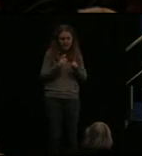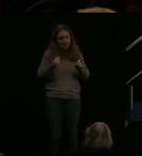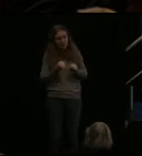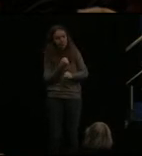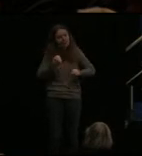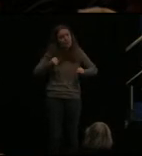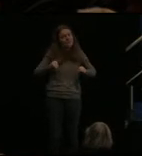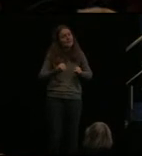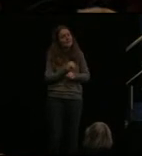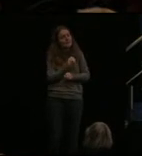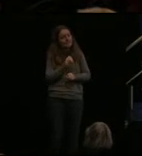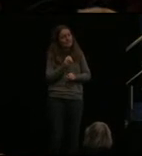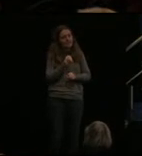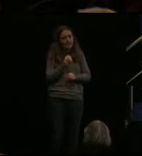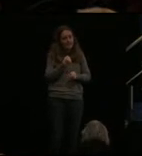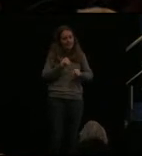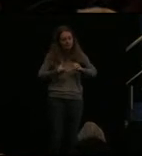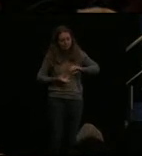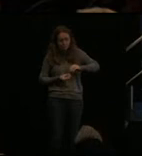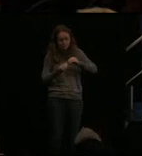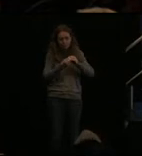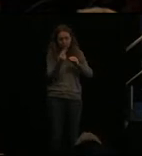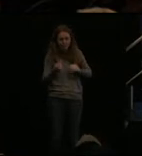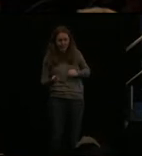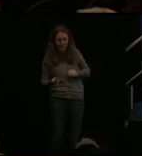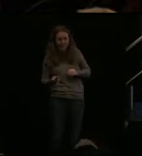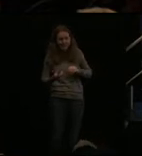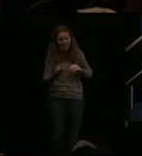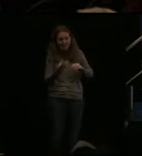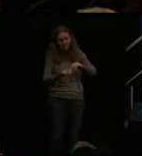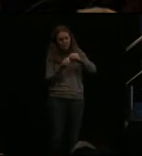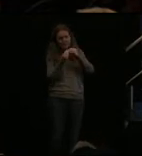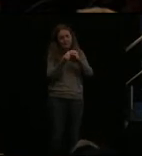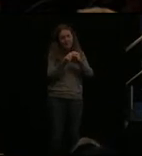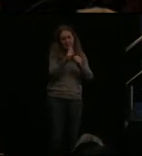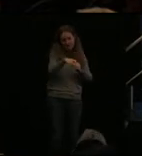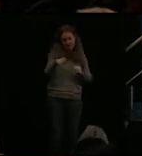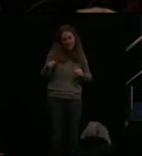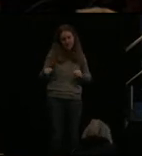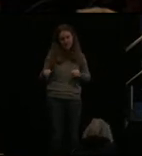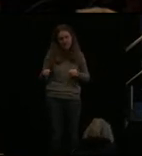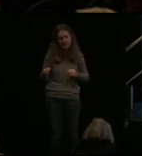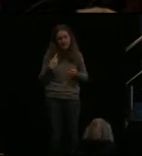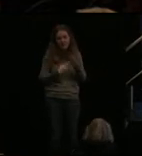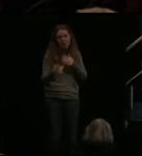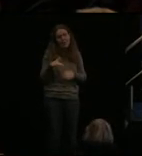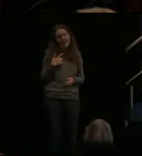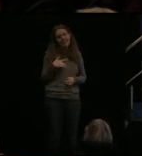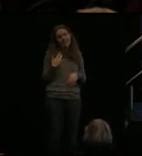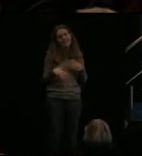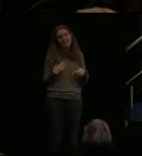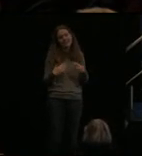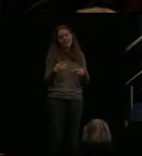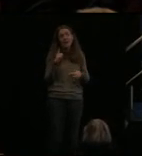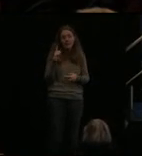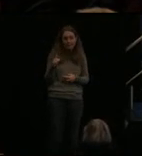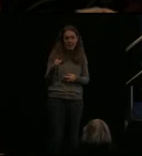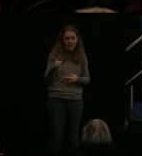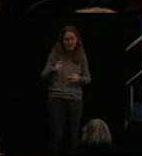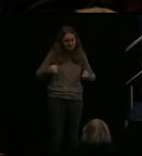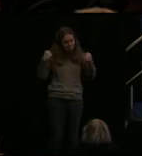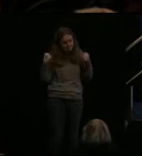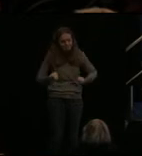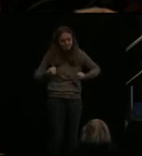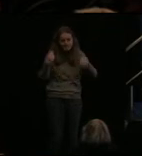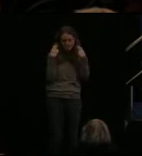productive, creative beings, not just to exist, but to be